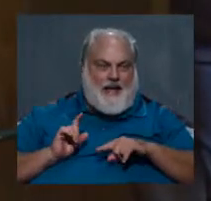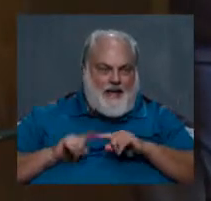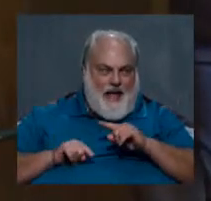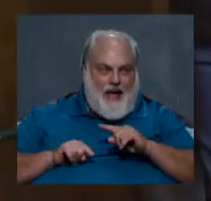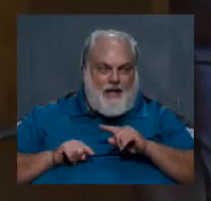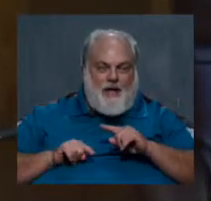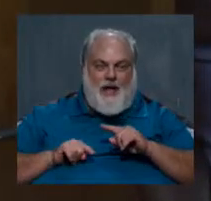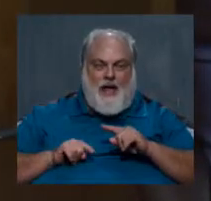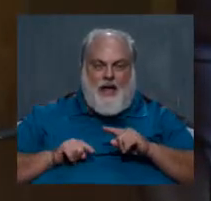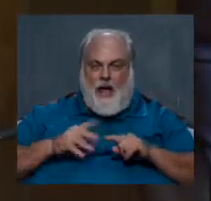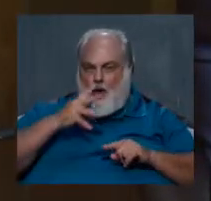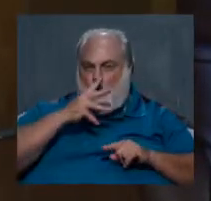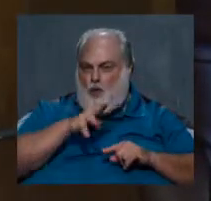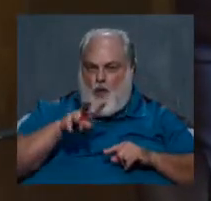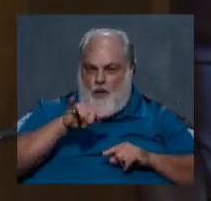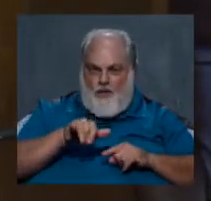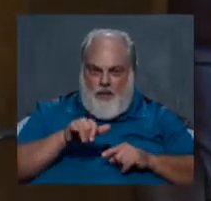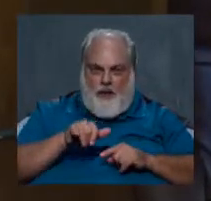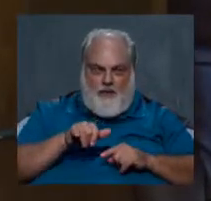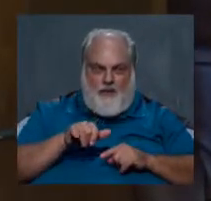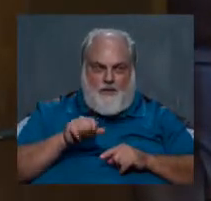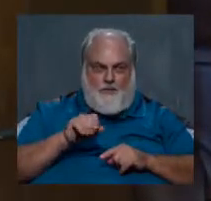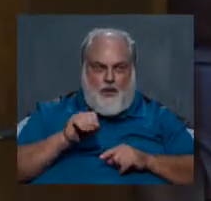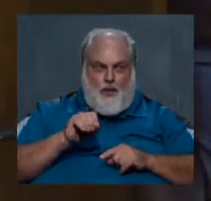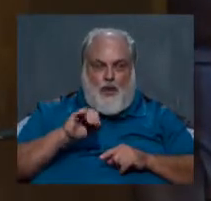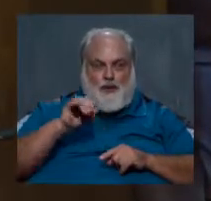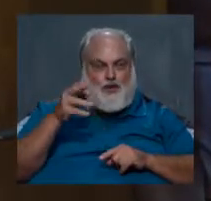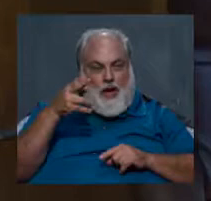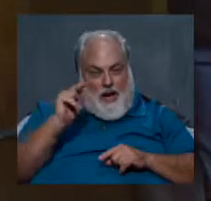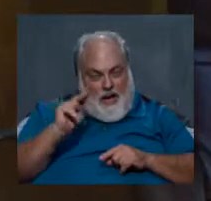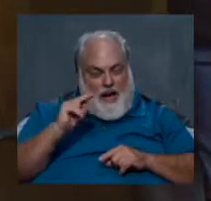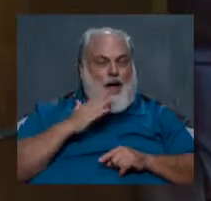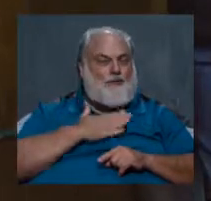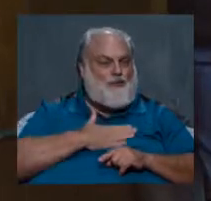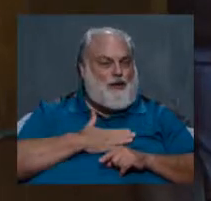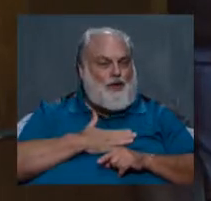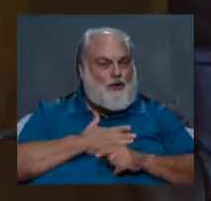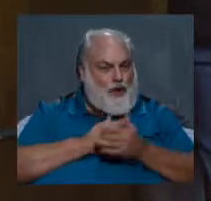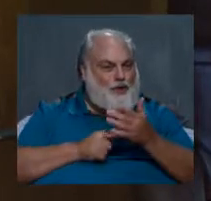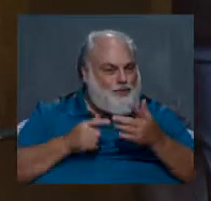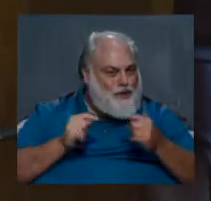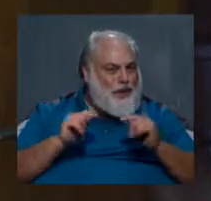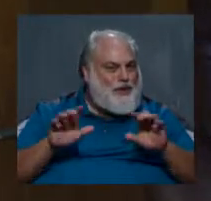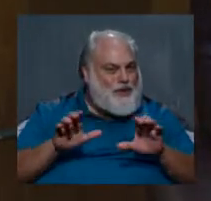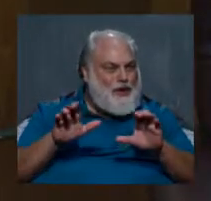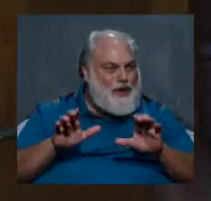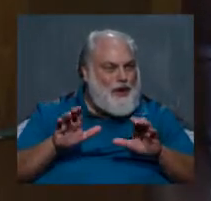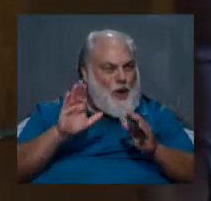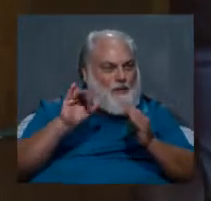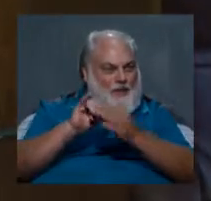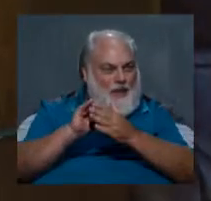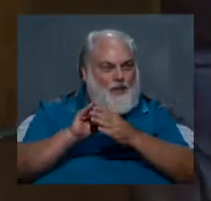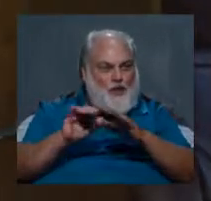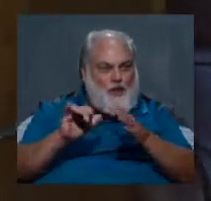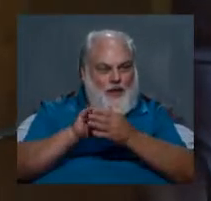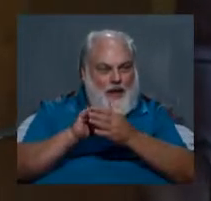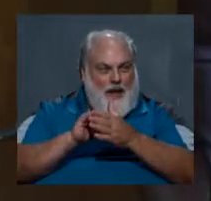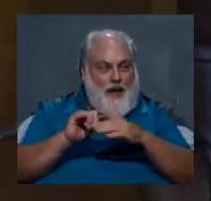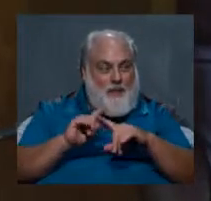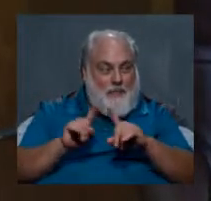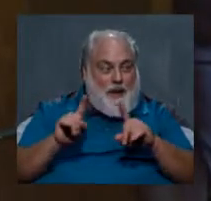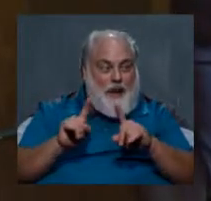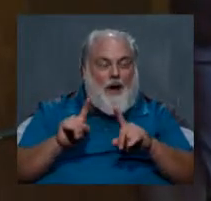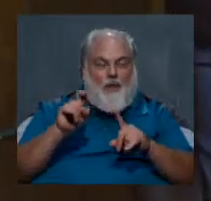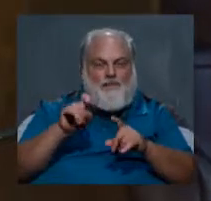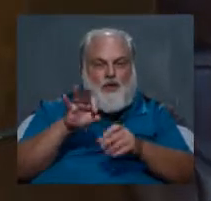I cannot look over that. So, John, I appreciate what you're trying to do, and I hope you can get it done, but I